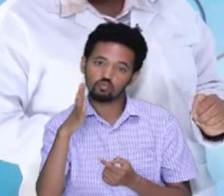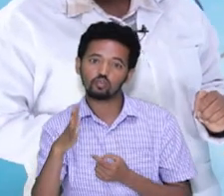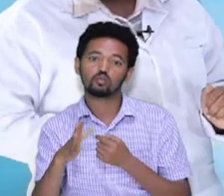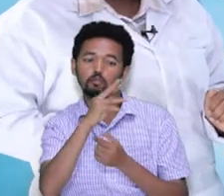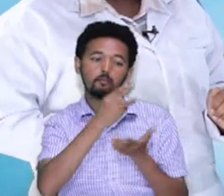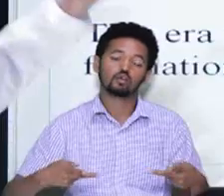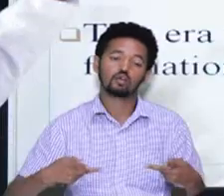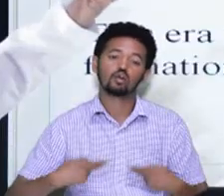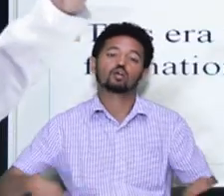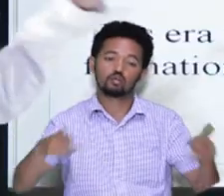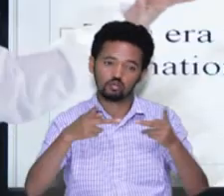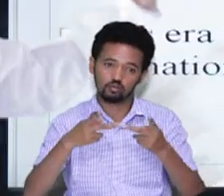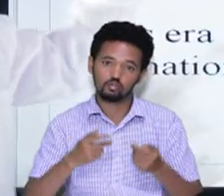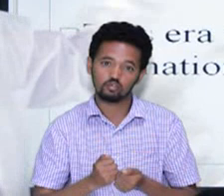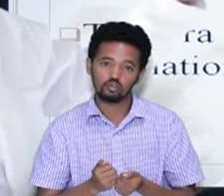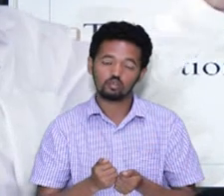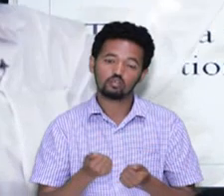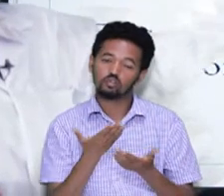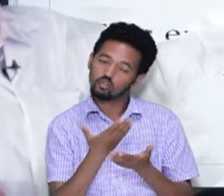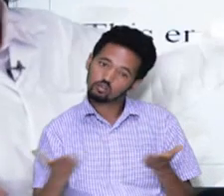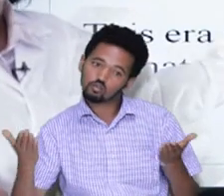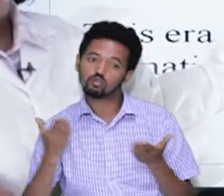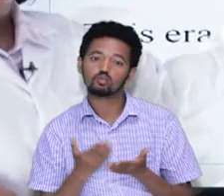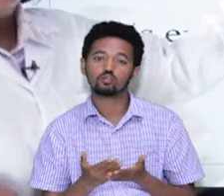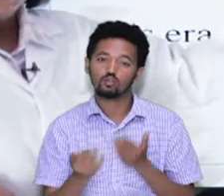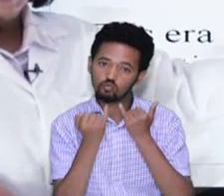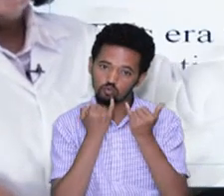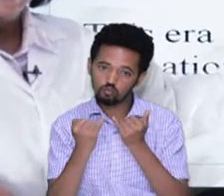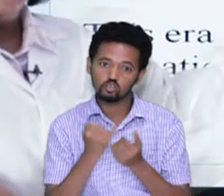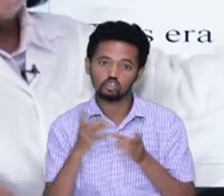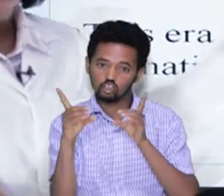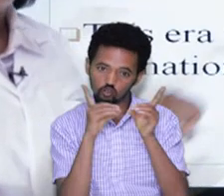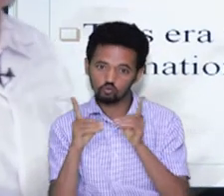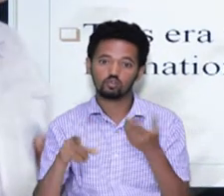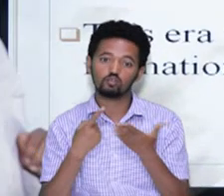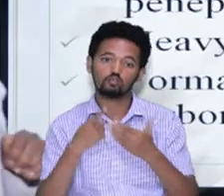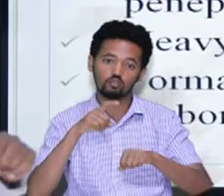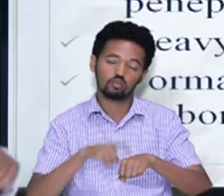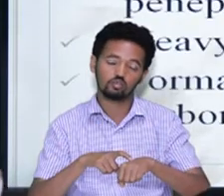before the present. There is no significant rock formation during this time.